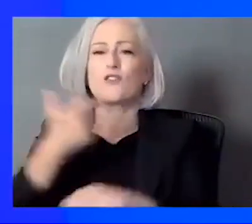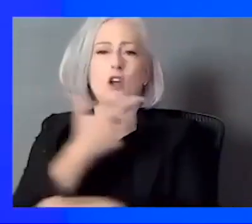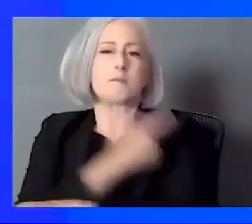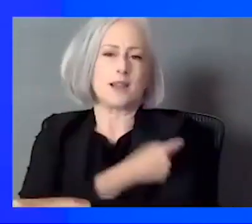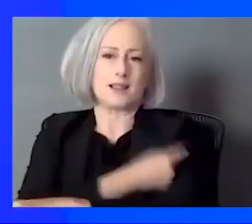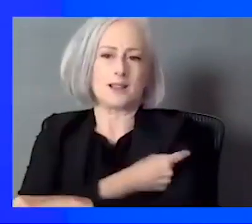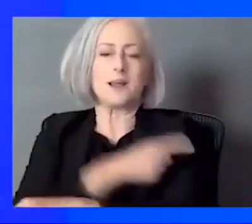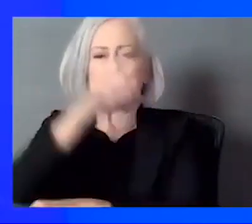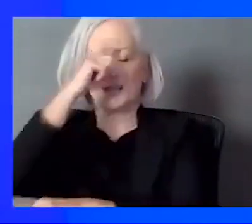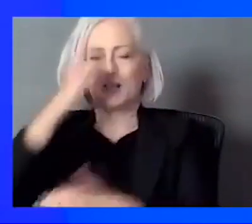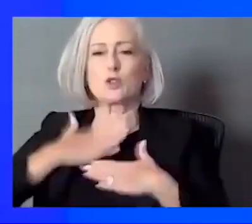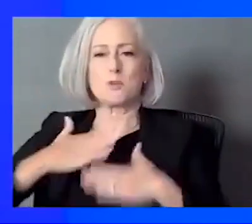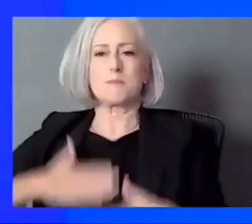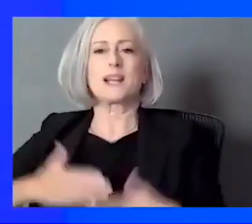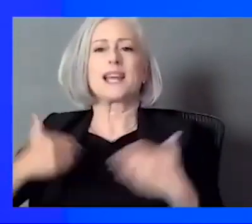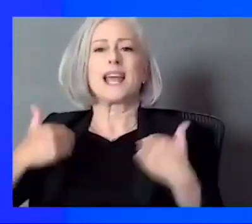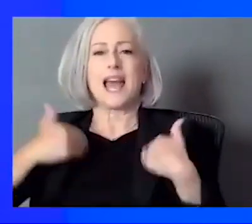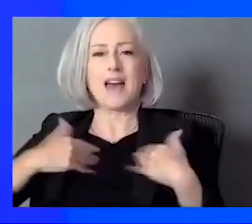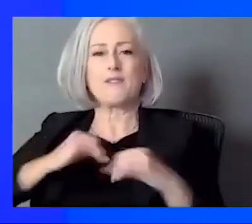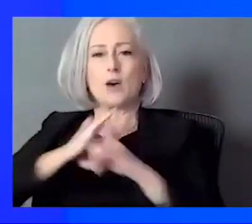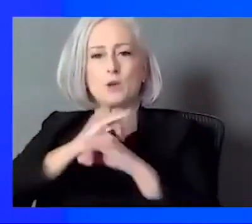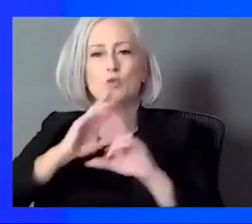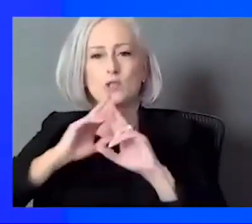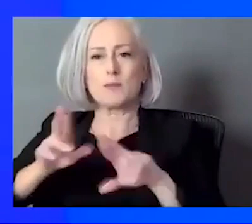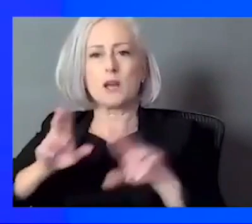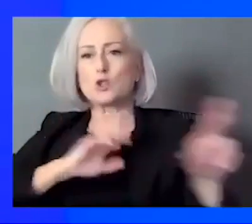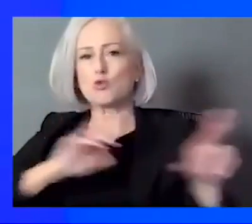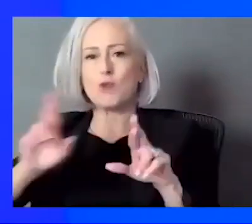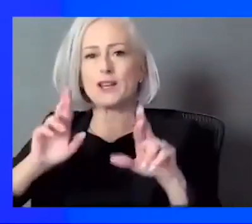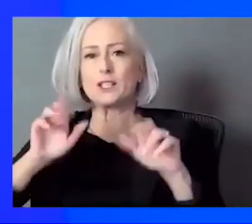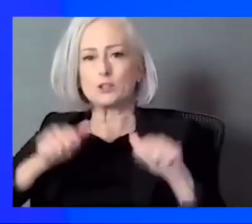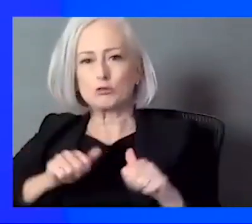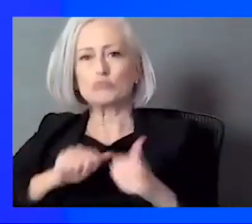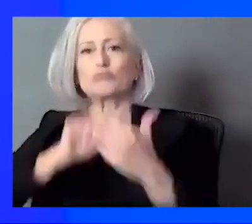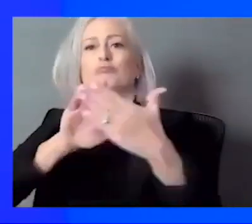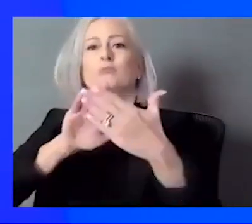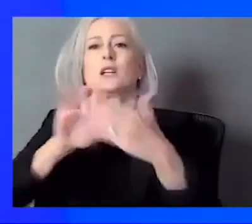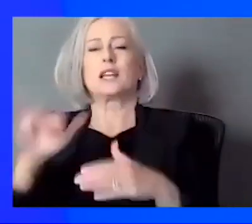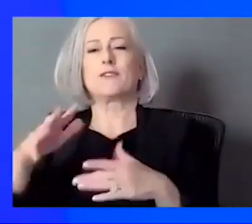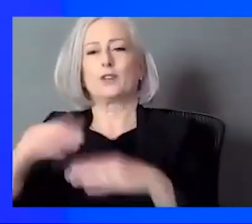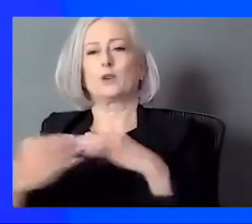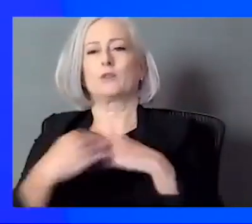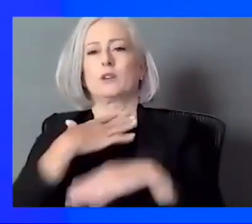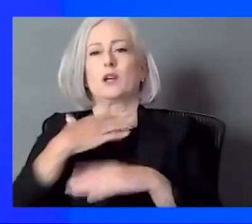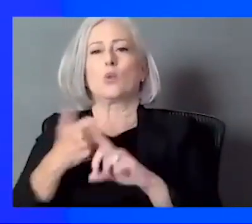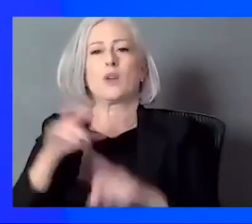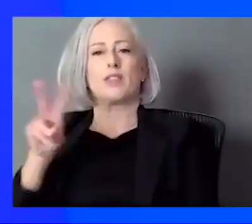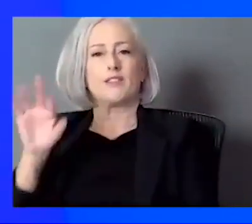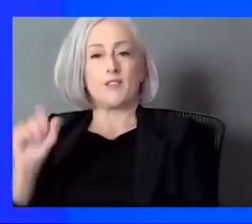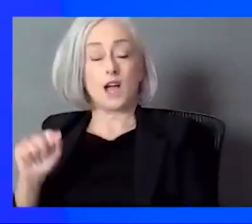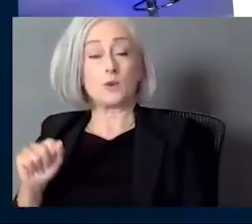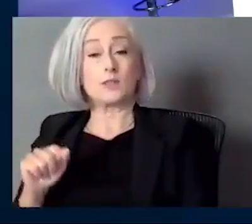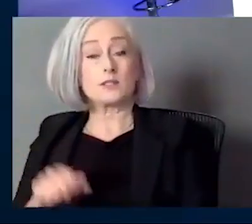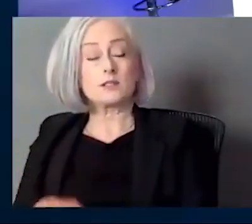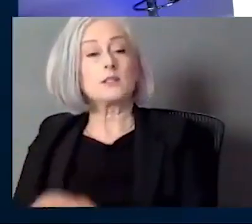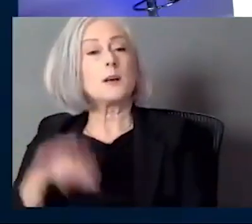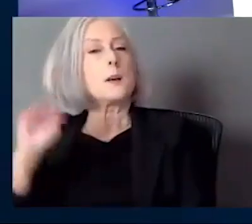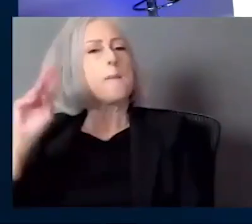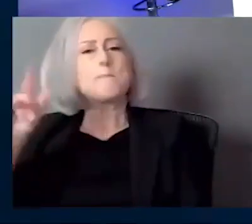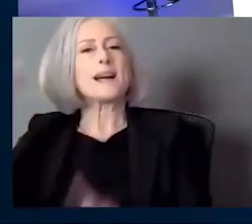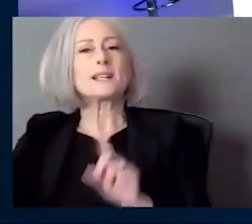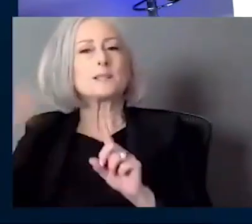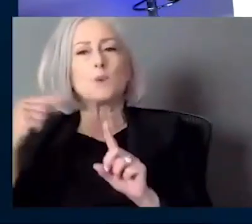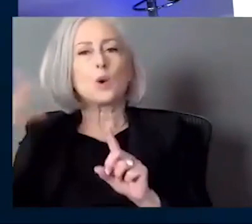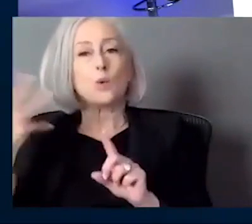response ready to go should you encounter or be infected with the virus. But to Mike's point, too, if I've been vaccinated but